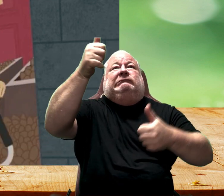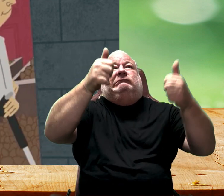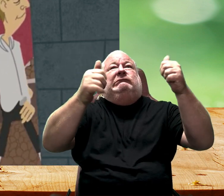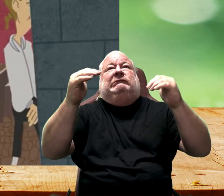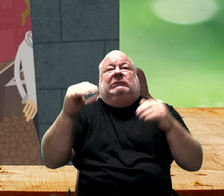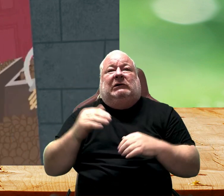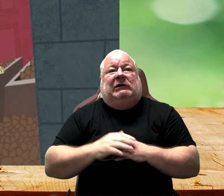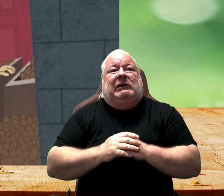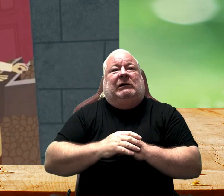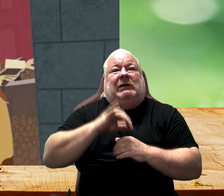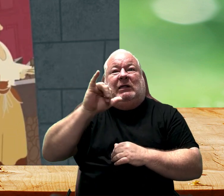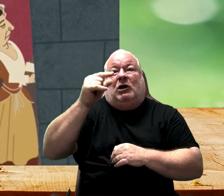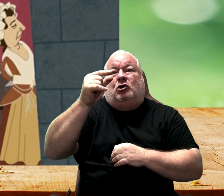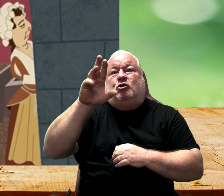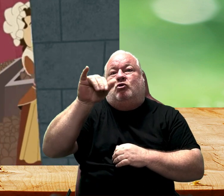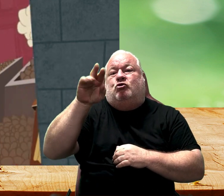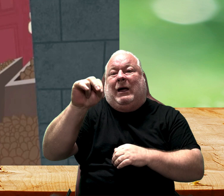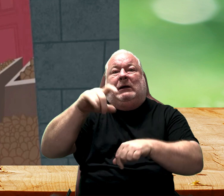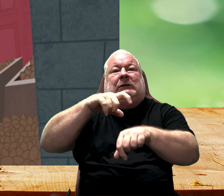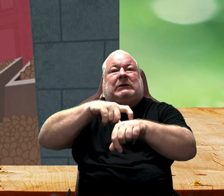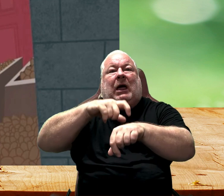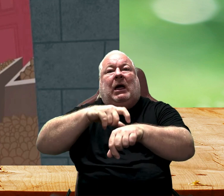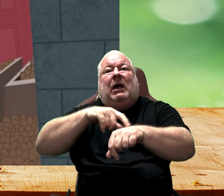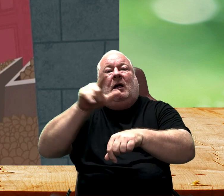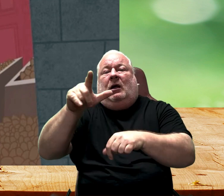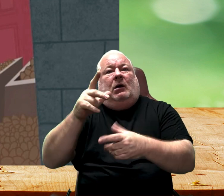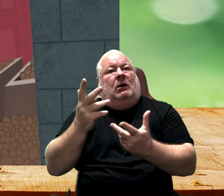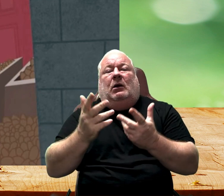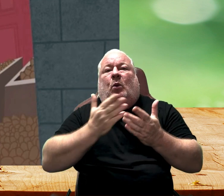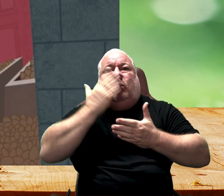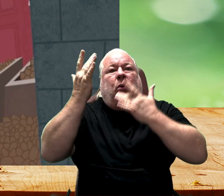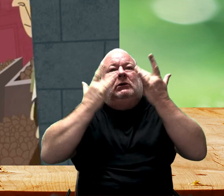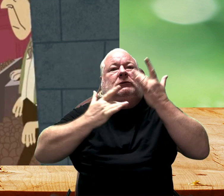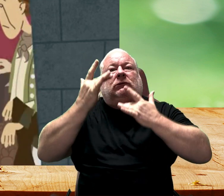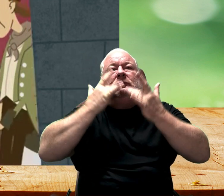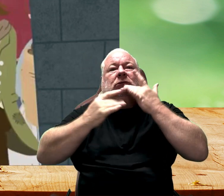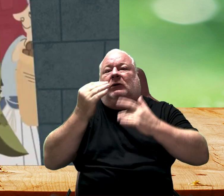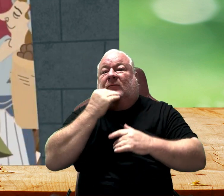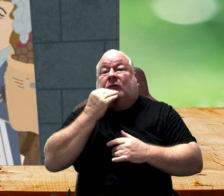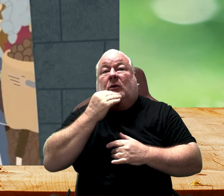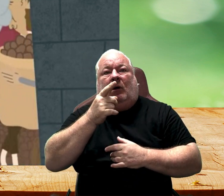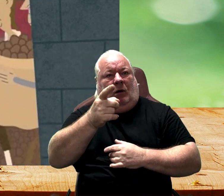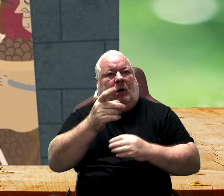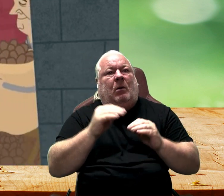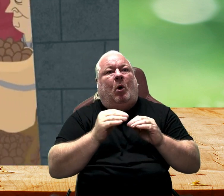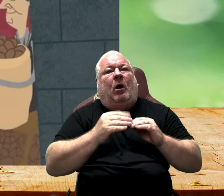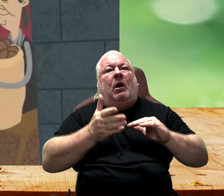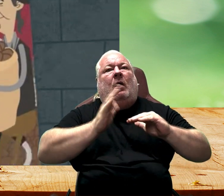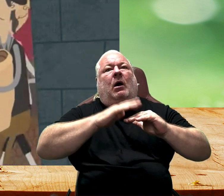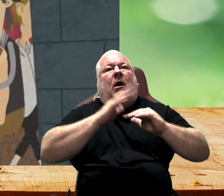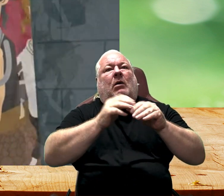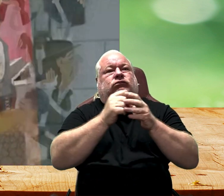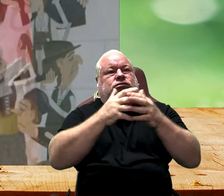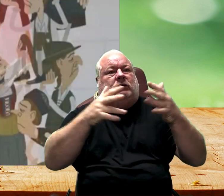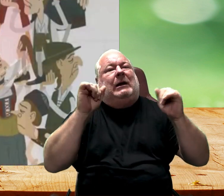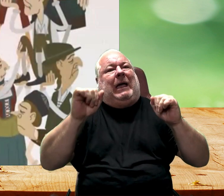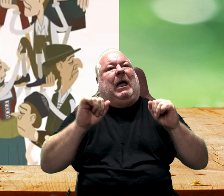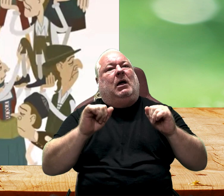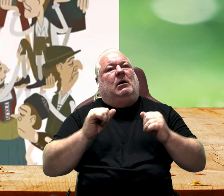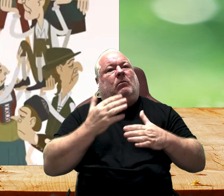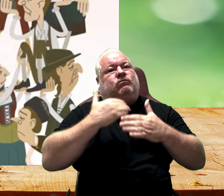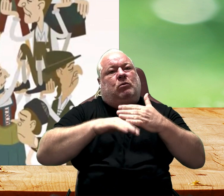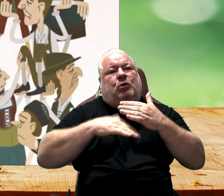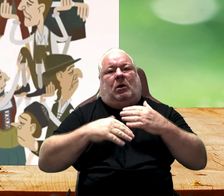at the mercy of the regularly occurring grain famines of the time, and so their population steadily grew. As a result,